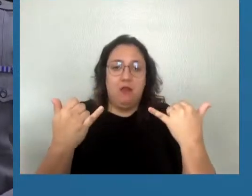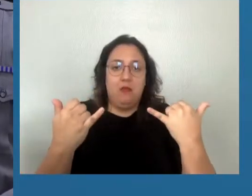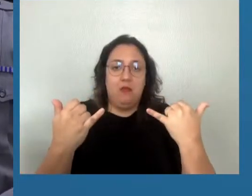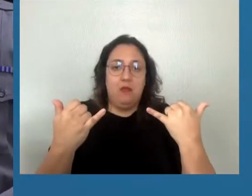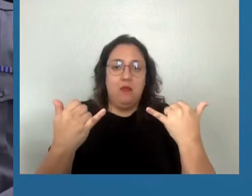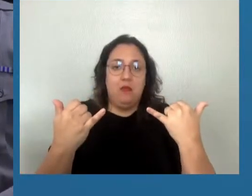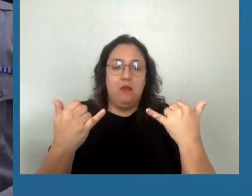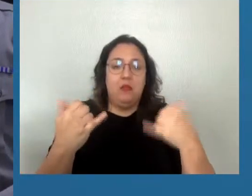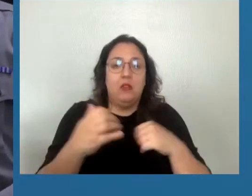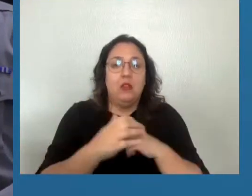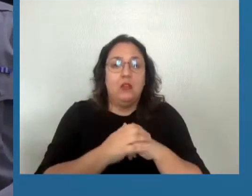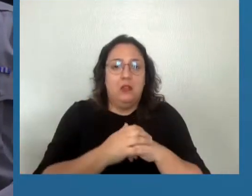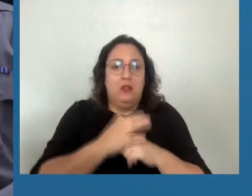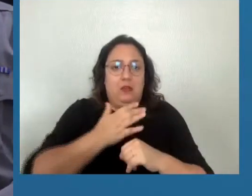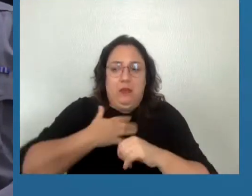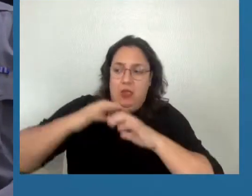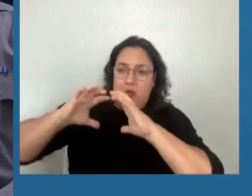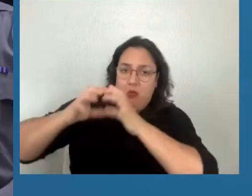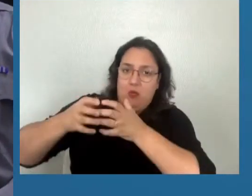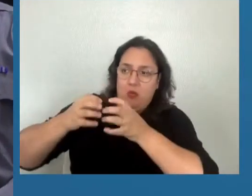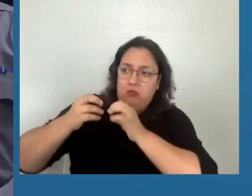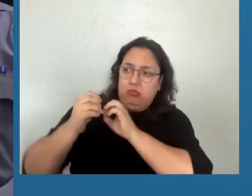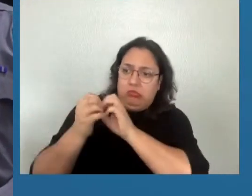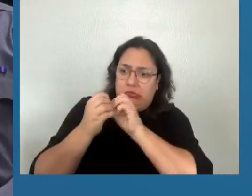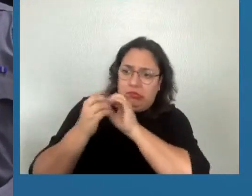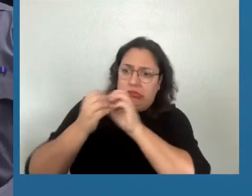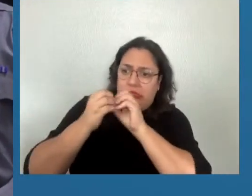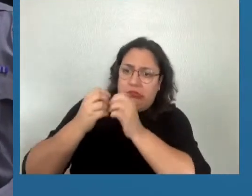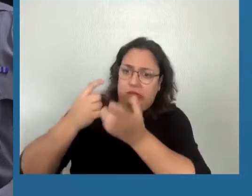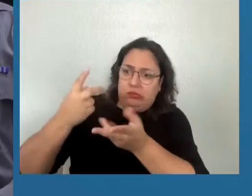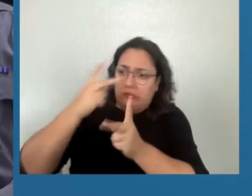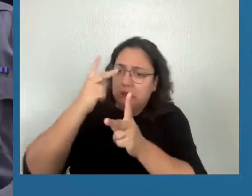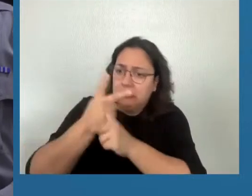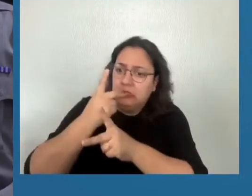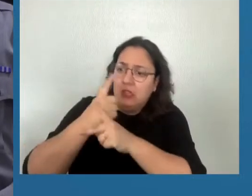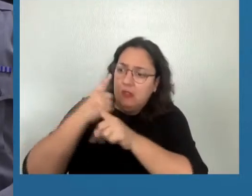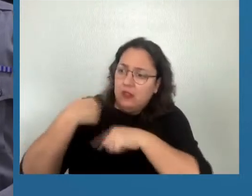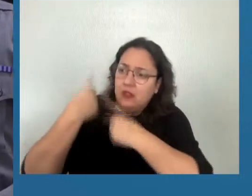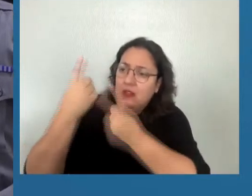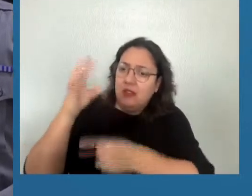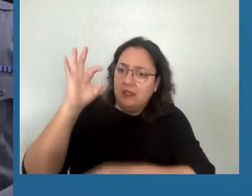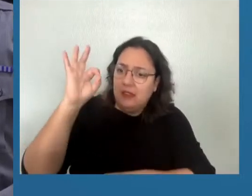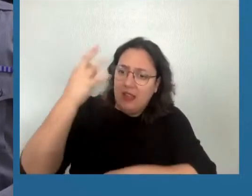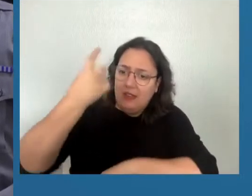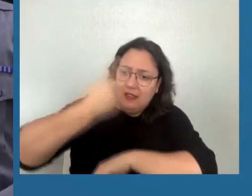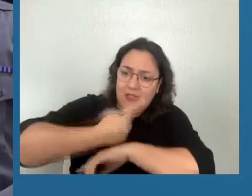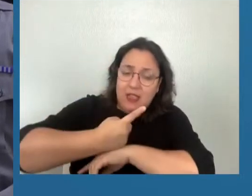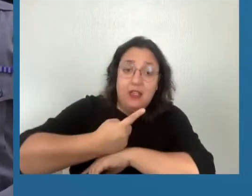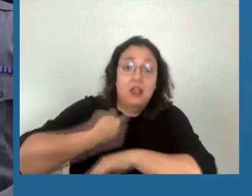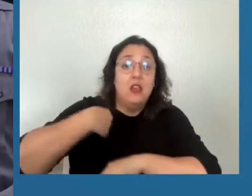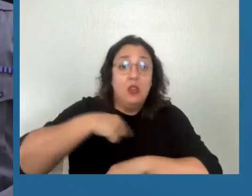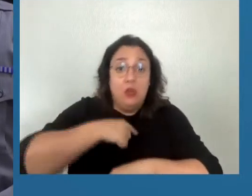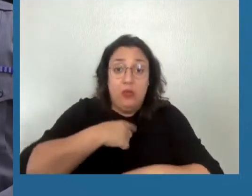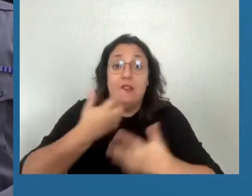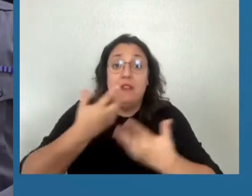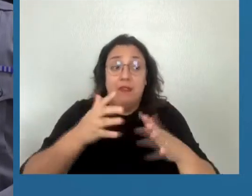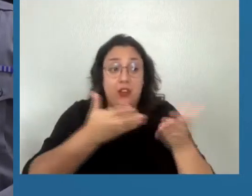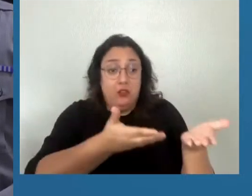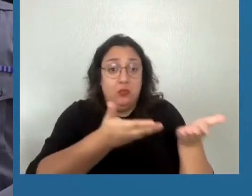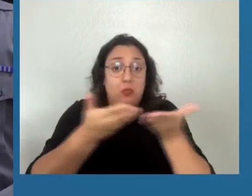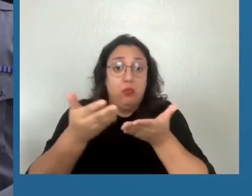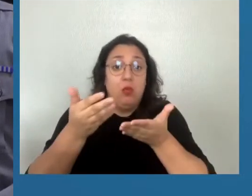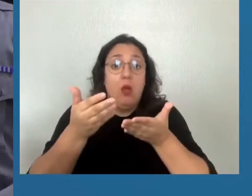over the last 9 days to resolve this. In fact, we've brought in mediators requested by the union. The mediation